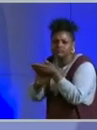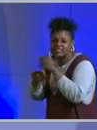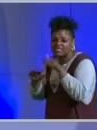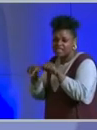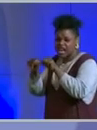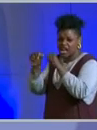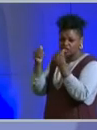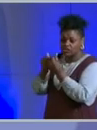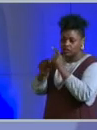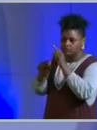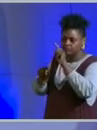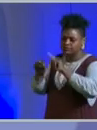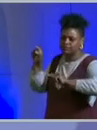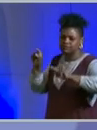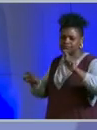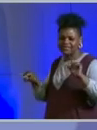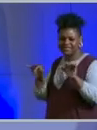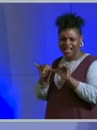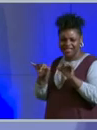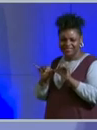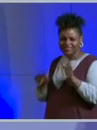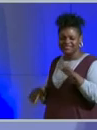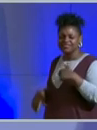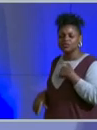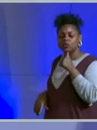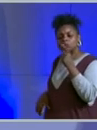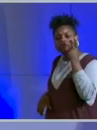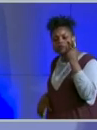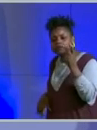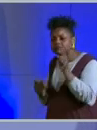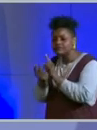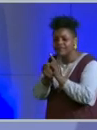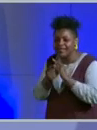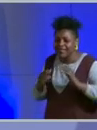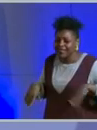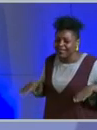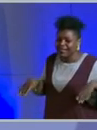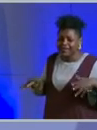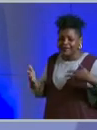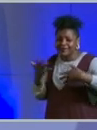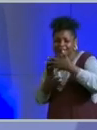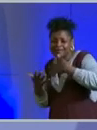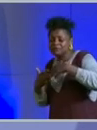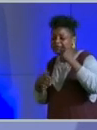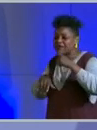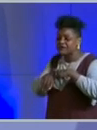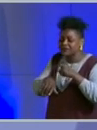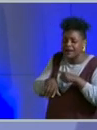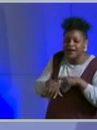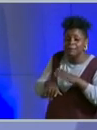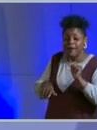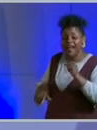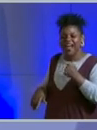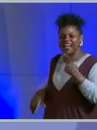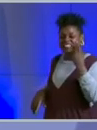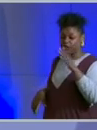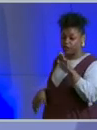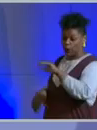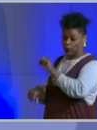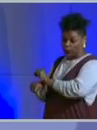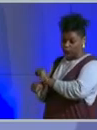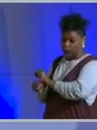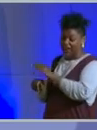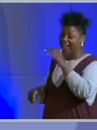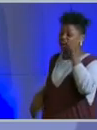get to see them enough or spend enough time with them, but I get to see their work every single day, and you do